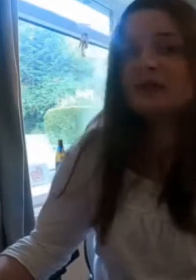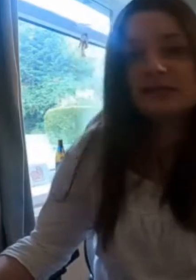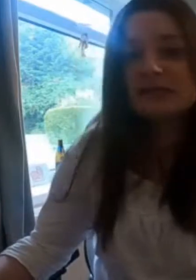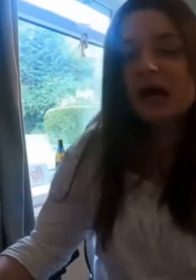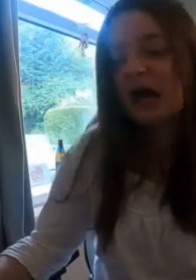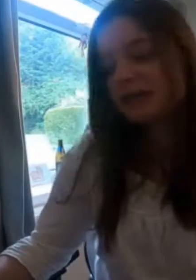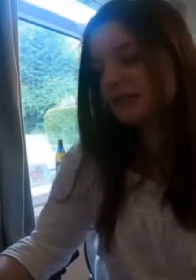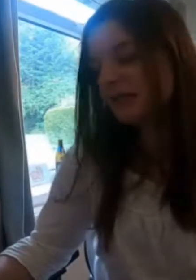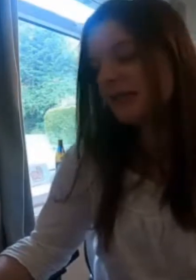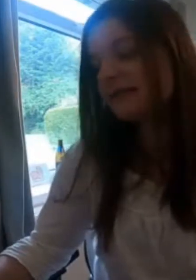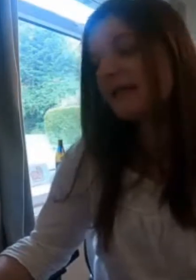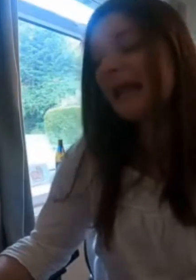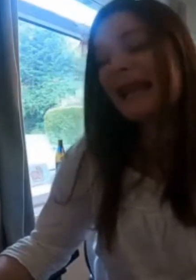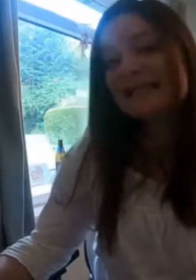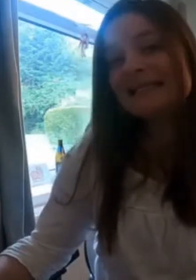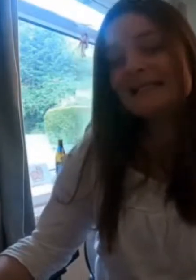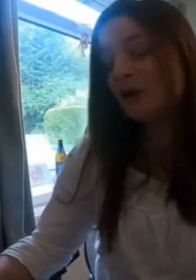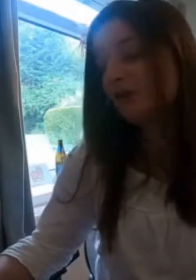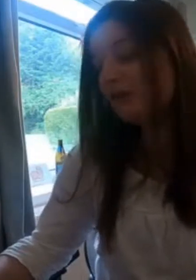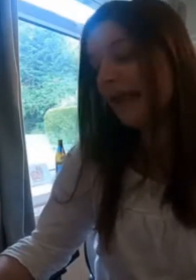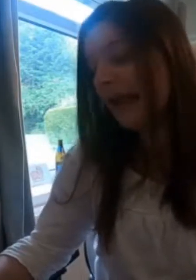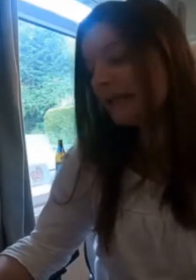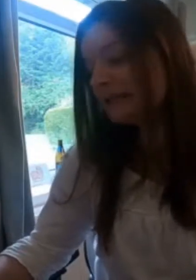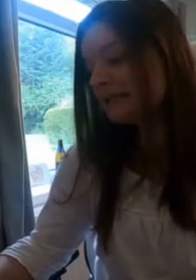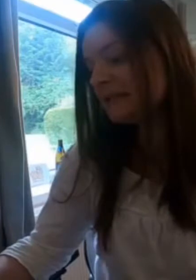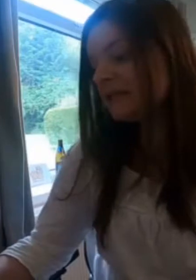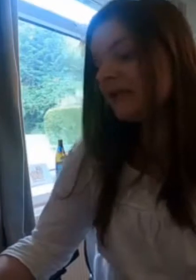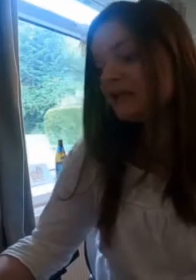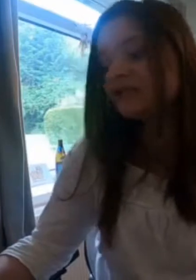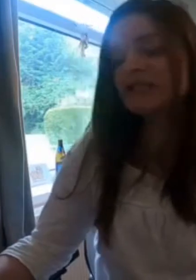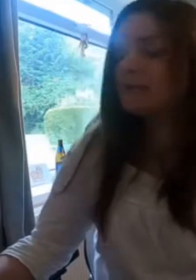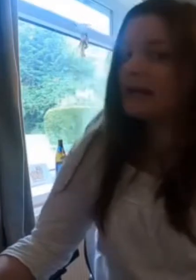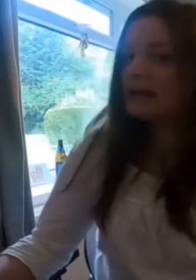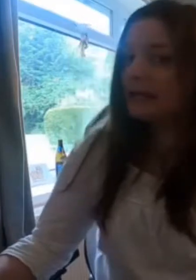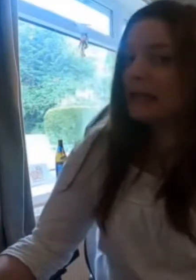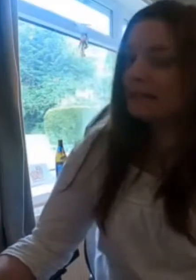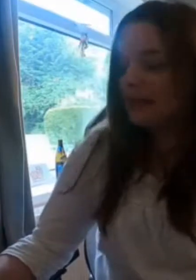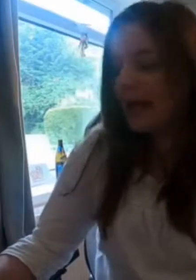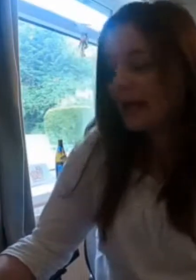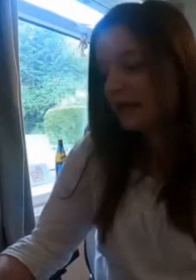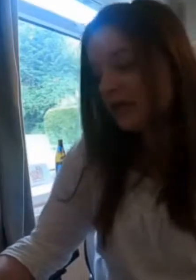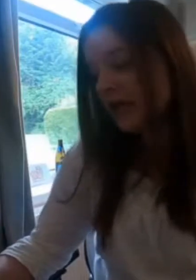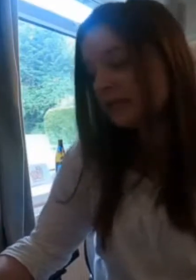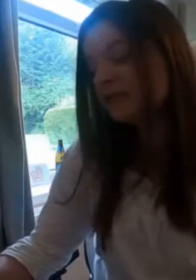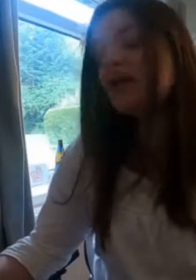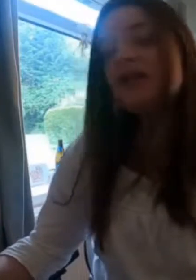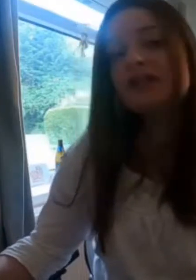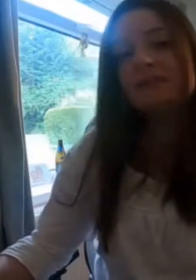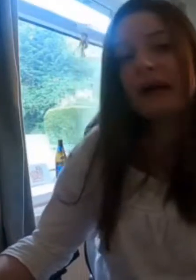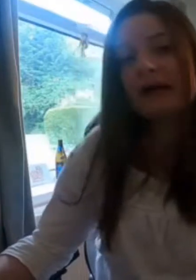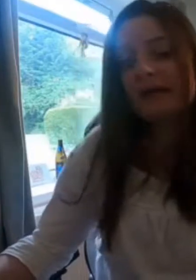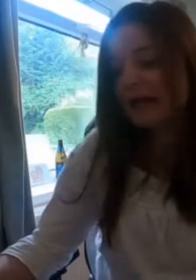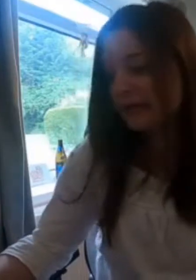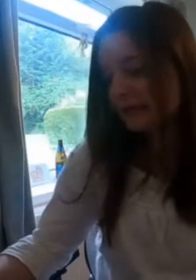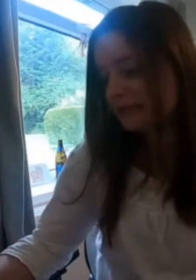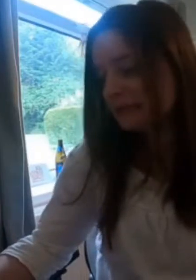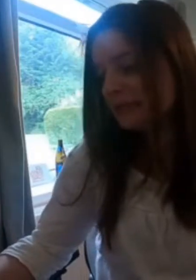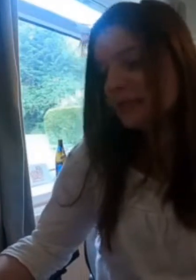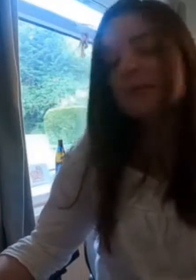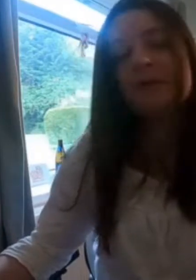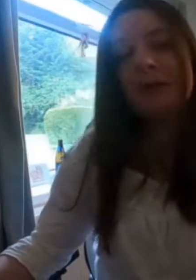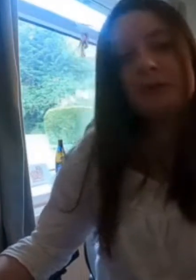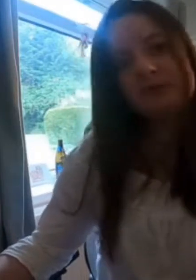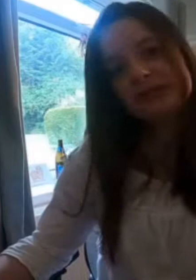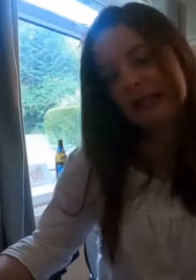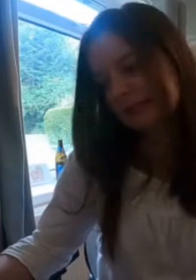This ain't no disaster, it's a cleansing of the land. Some may clap the NHS and others bang their